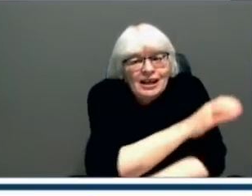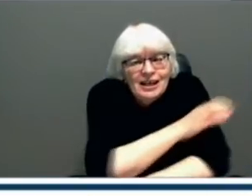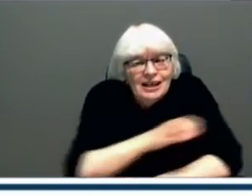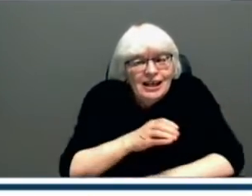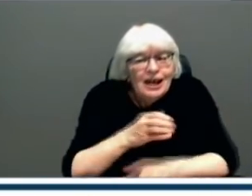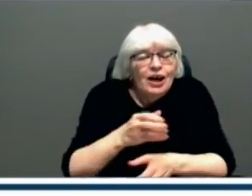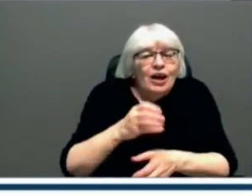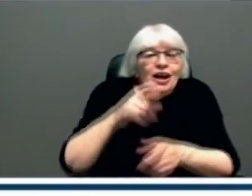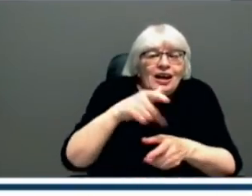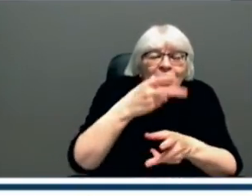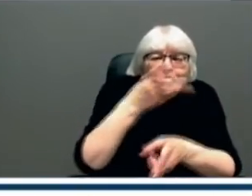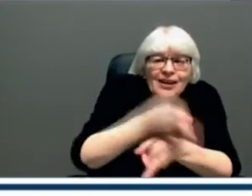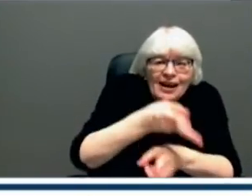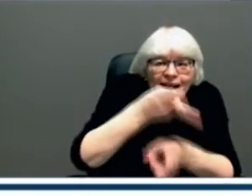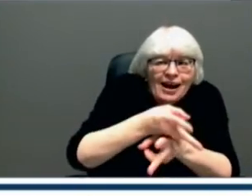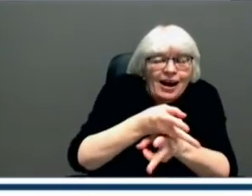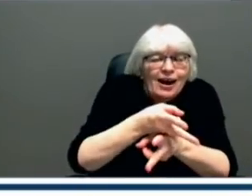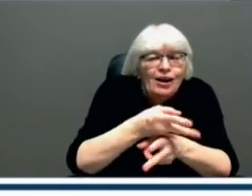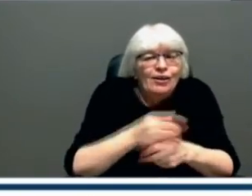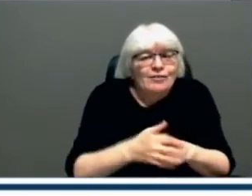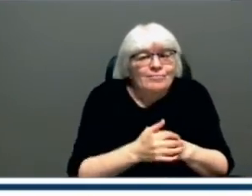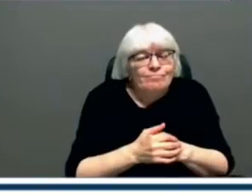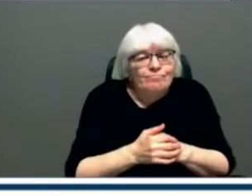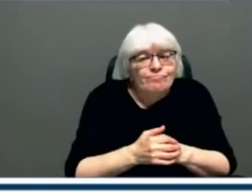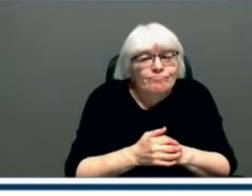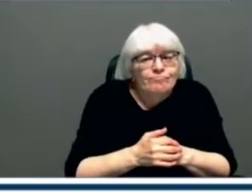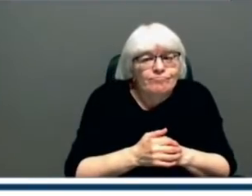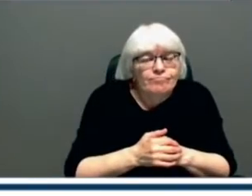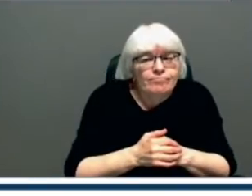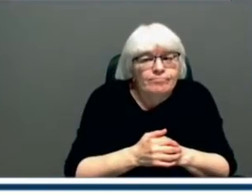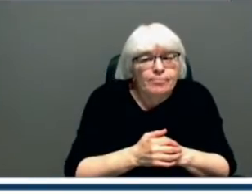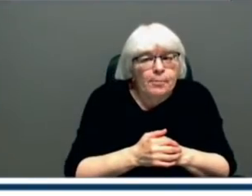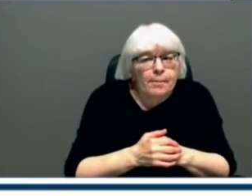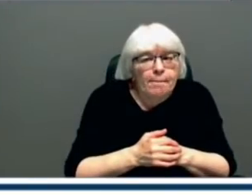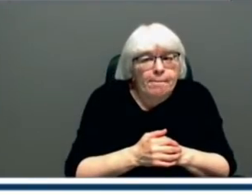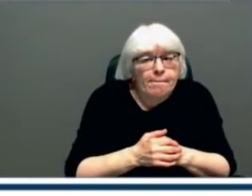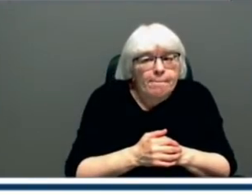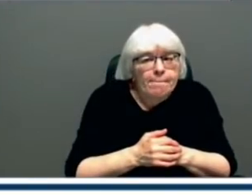Moving along, we'll go to Adam Cook with Talil. Go ahead, Adam.